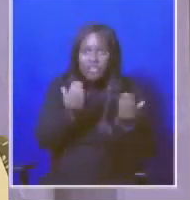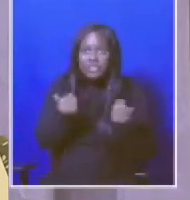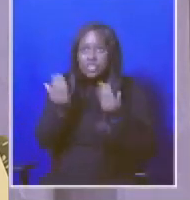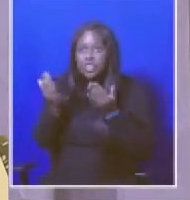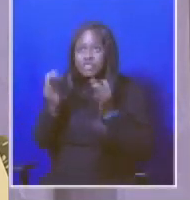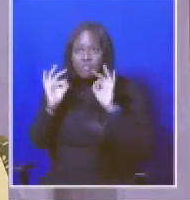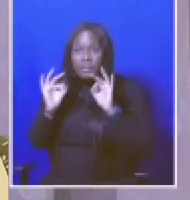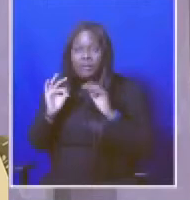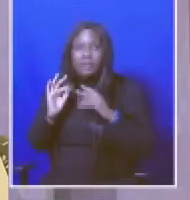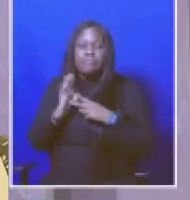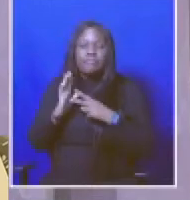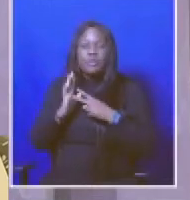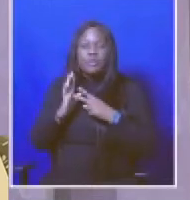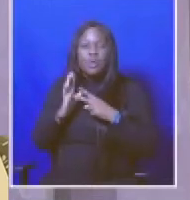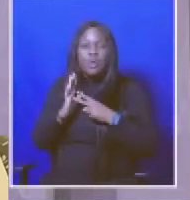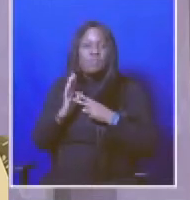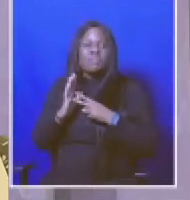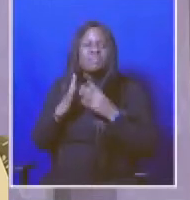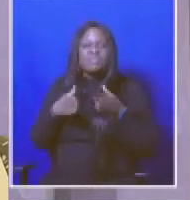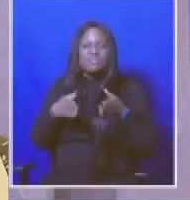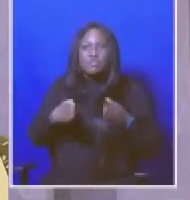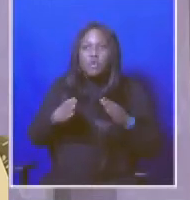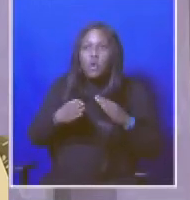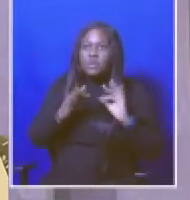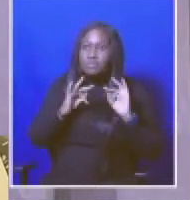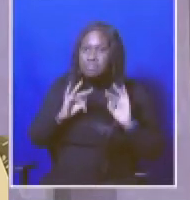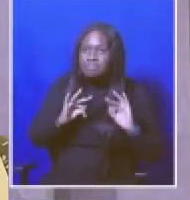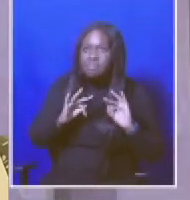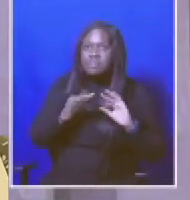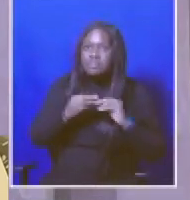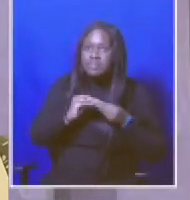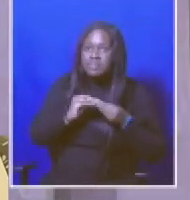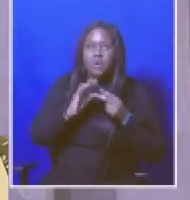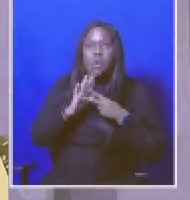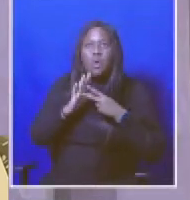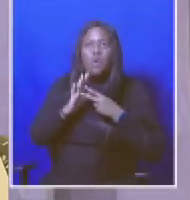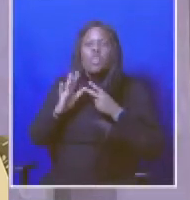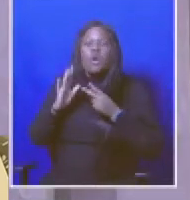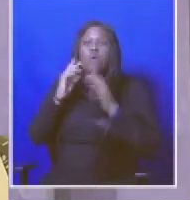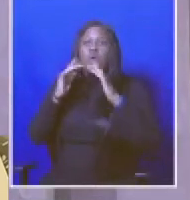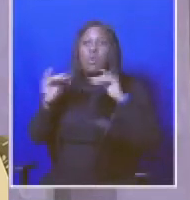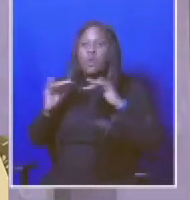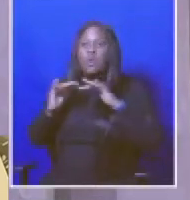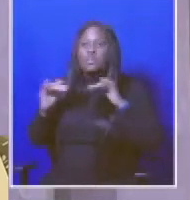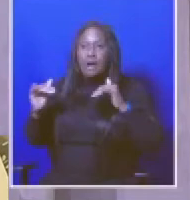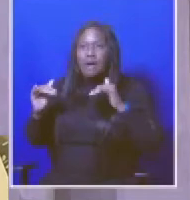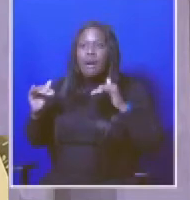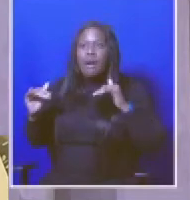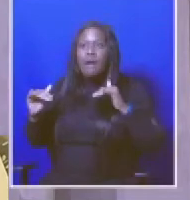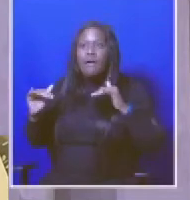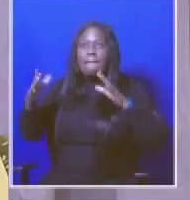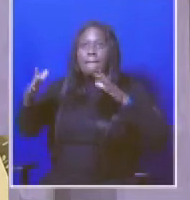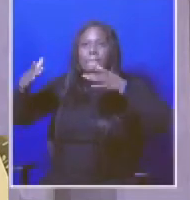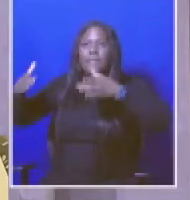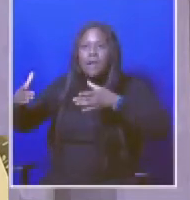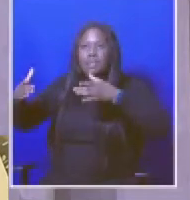in a reliable manner or ensure that there is a provision of basic